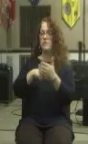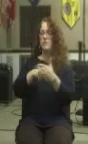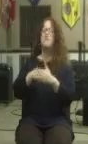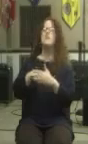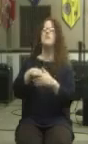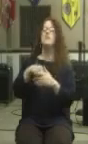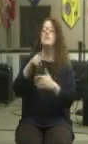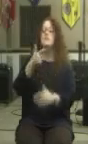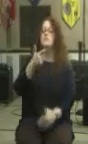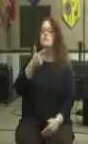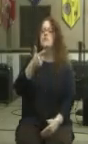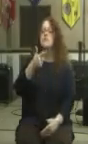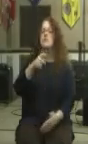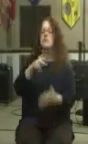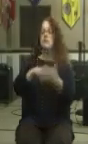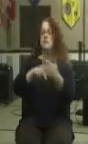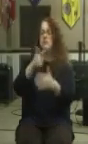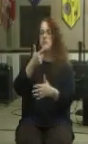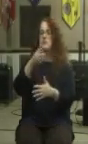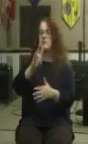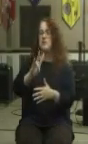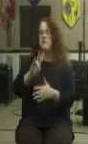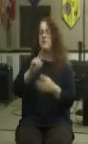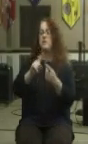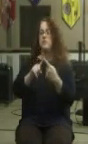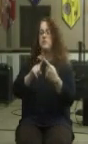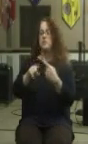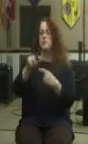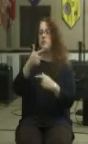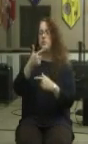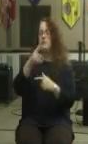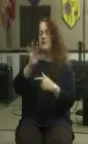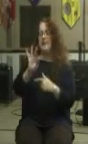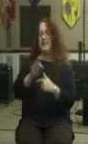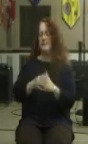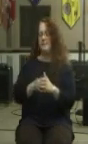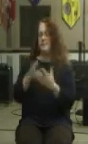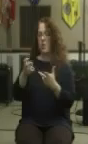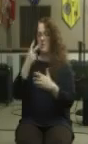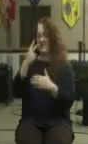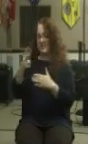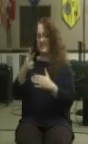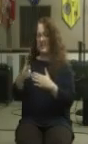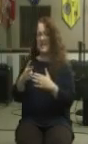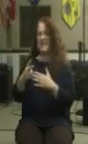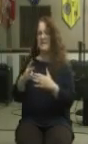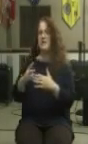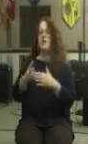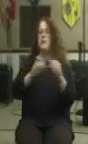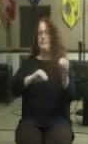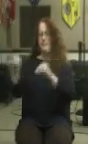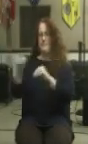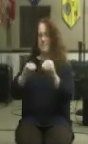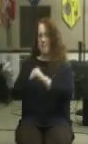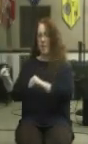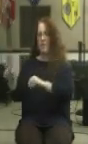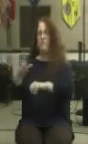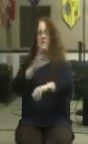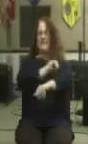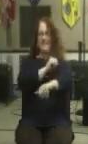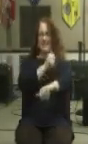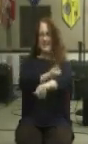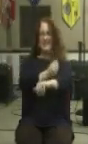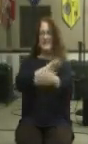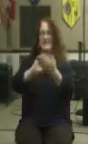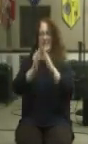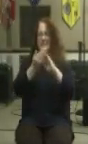Verse 27, 29. Verse 27 to 29. I want to see an outpouring happen in our city